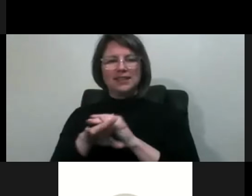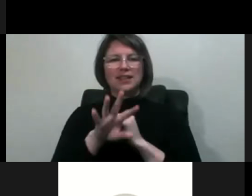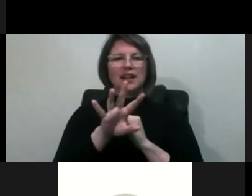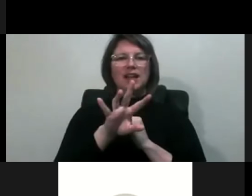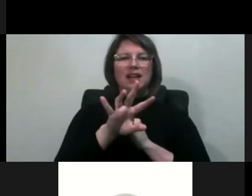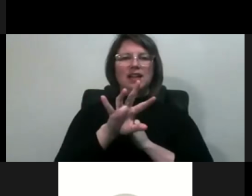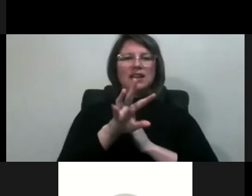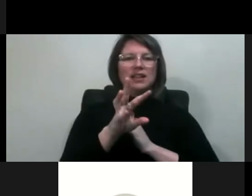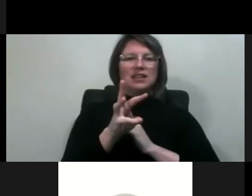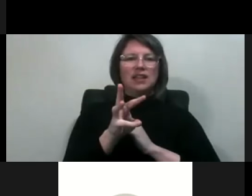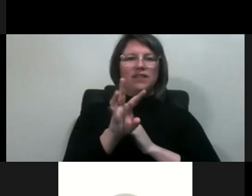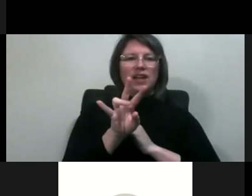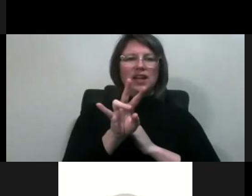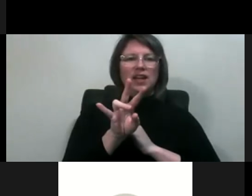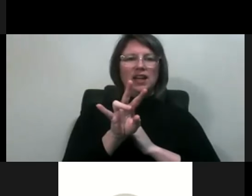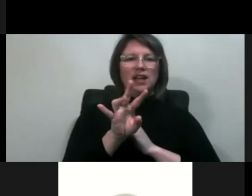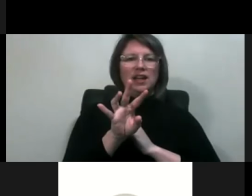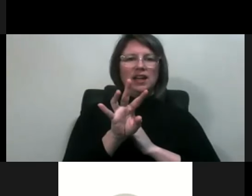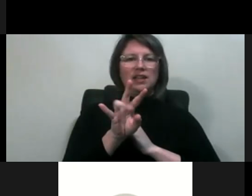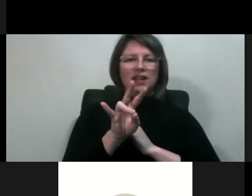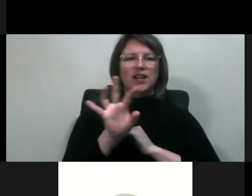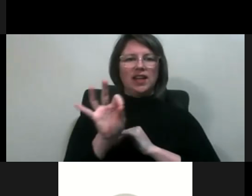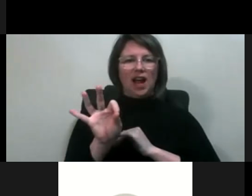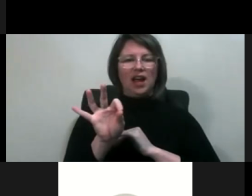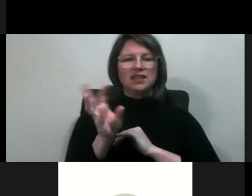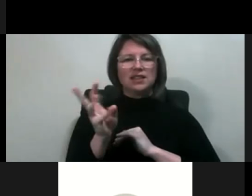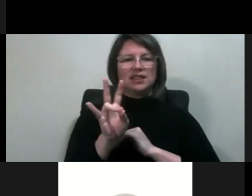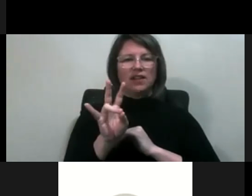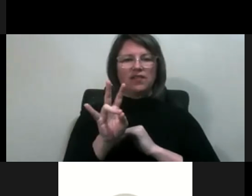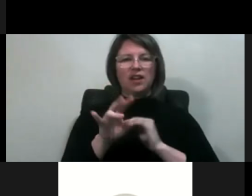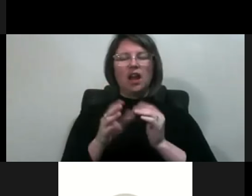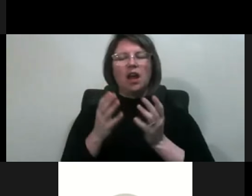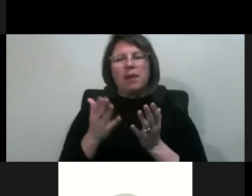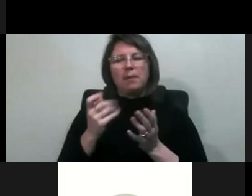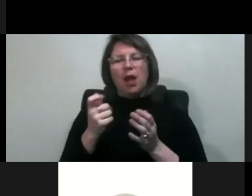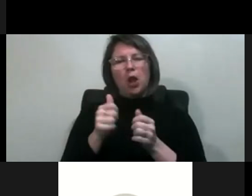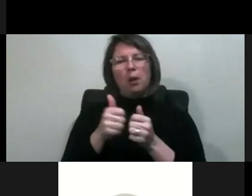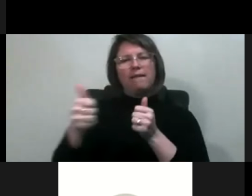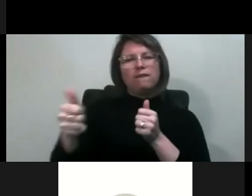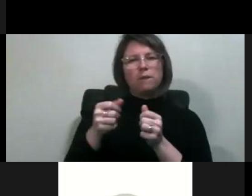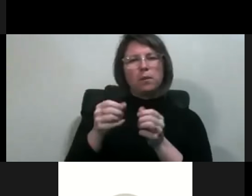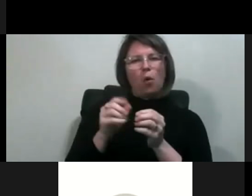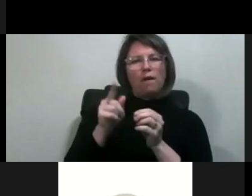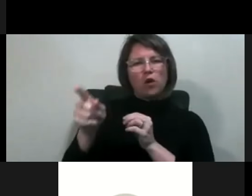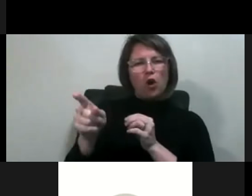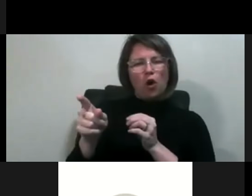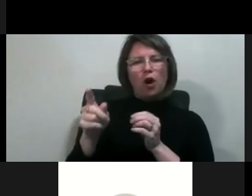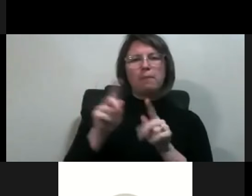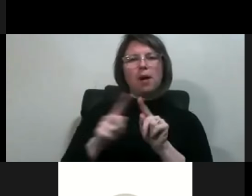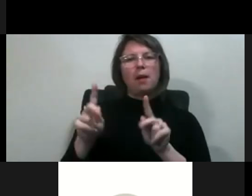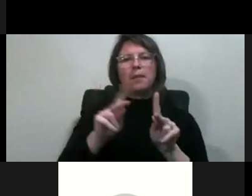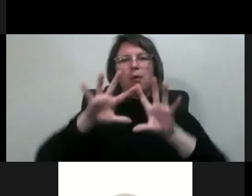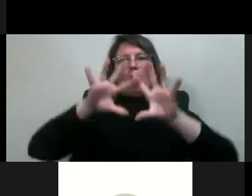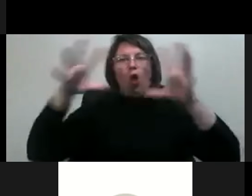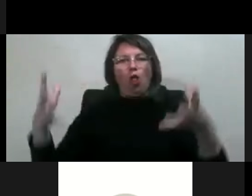67 riders, there's still some access, though it might be a little further away, but trying to ensure that folks throughout the entire system